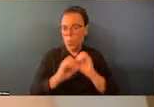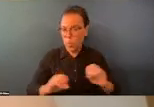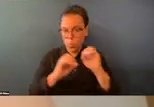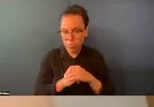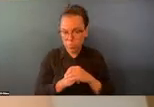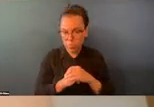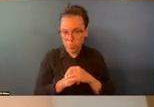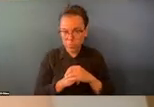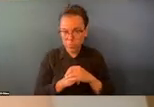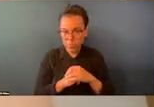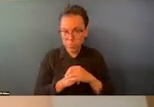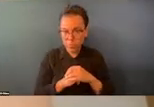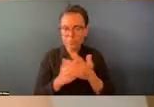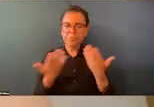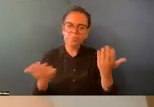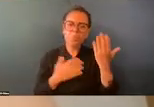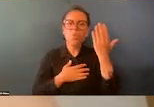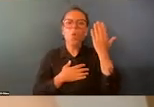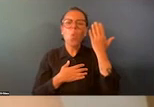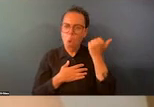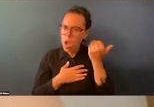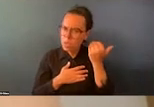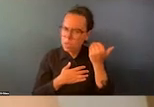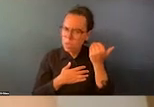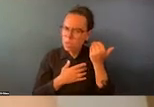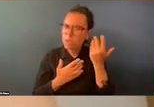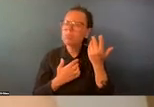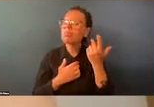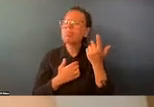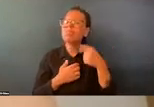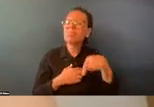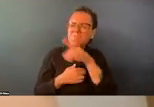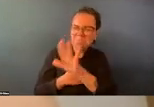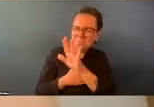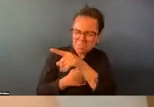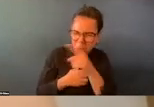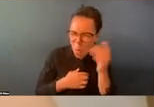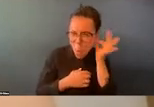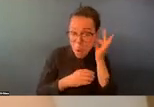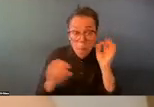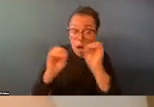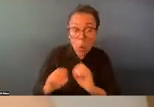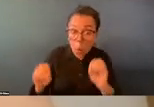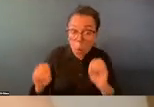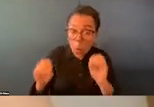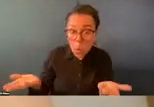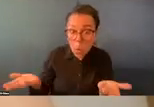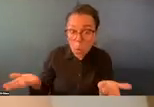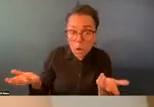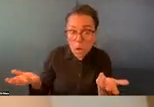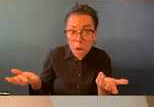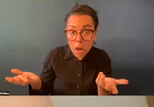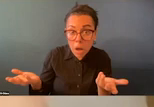this high turnover. And then when we ask the government, like, why you don't have any woman, like